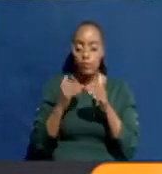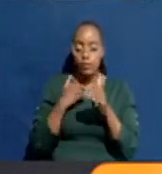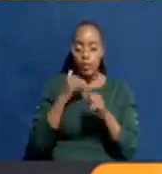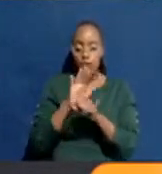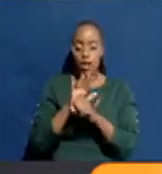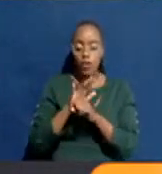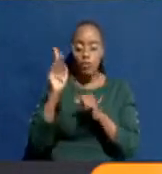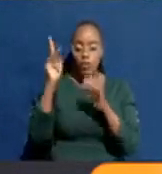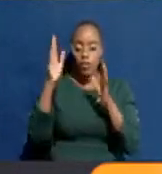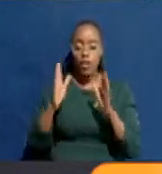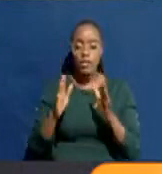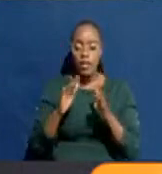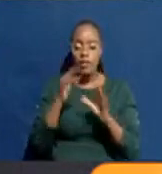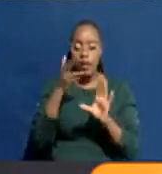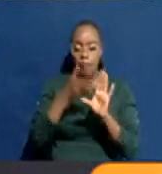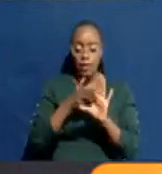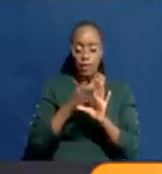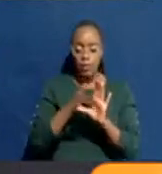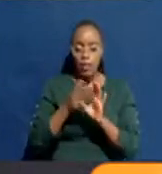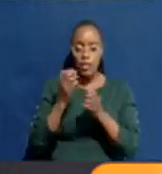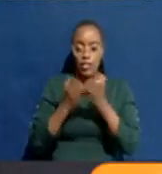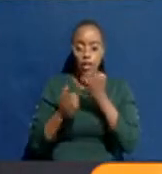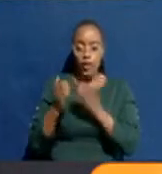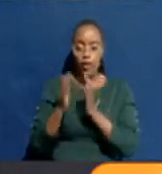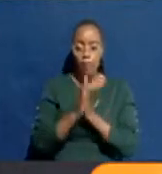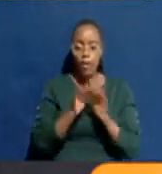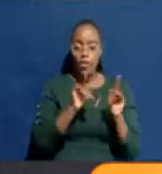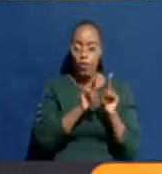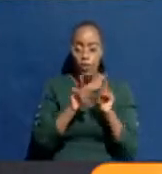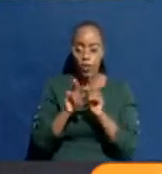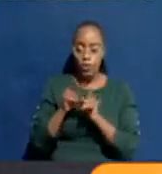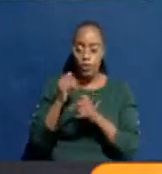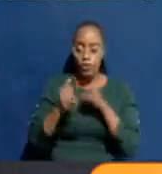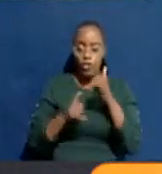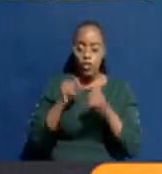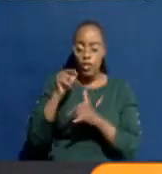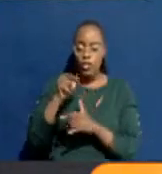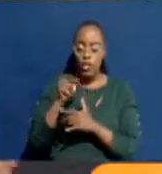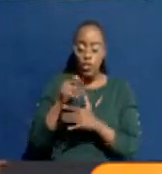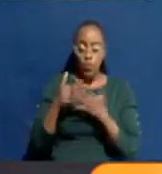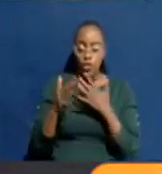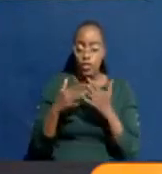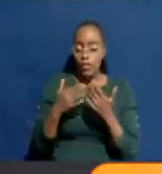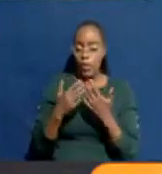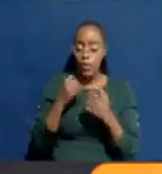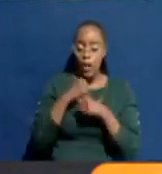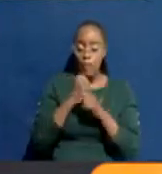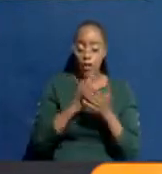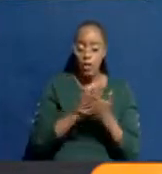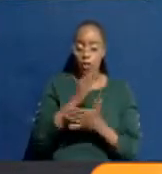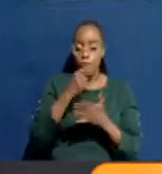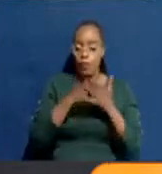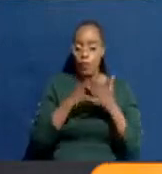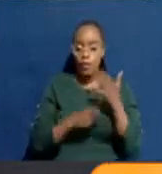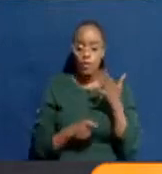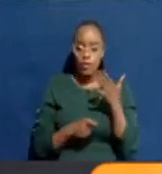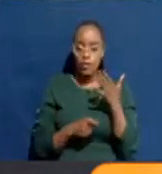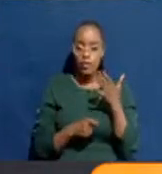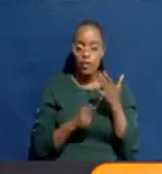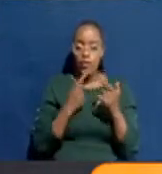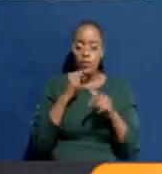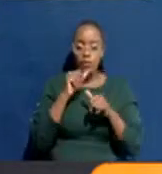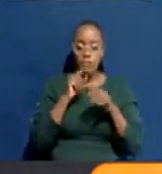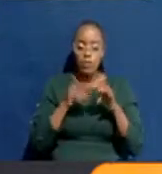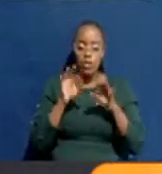many Kenyans become participants of the economy and also enjoy this cake that we are baking now through the taxes? I talked